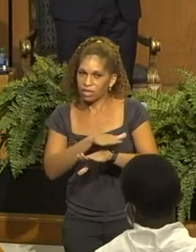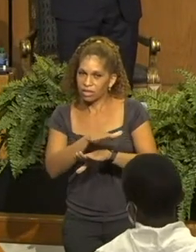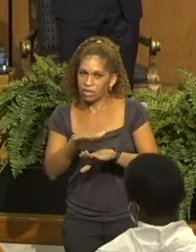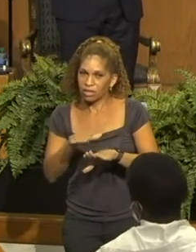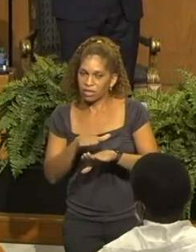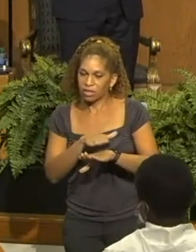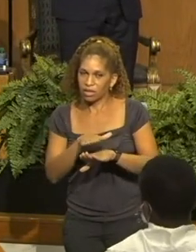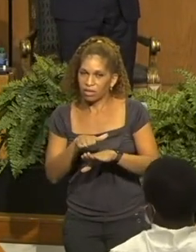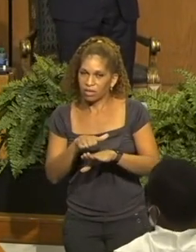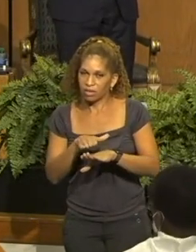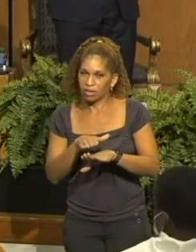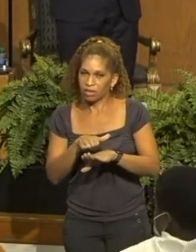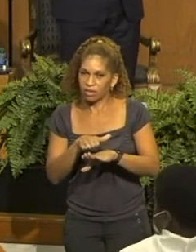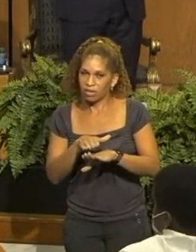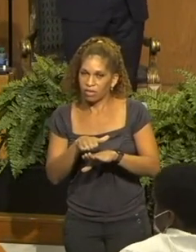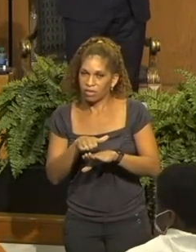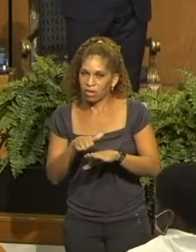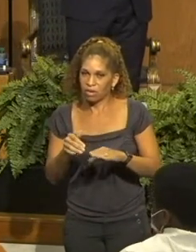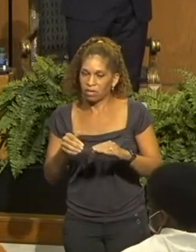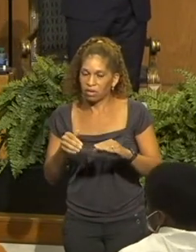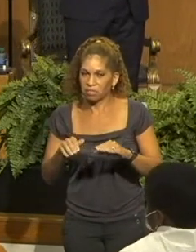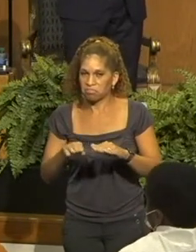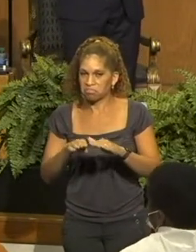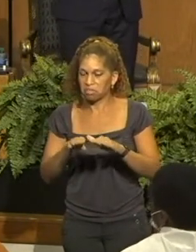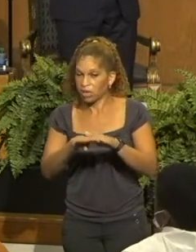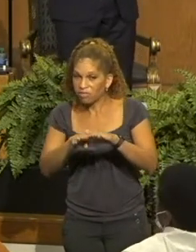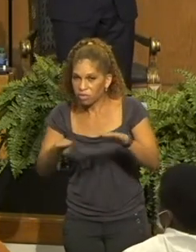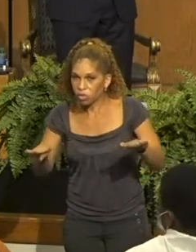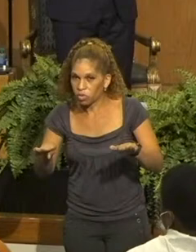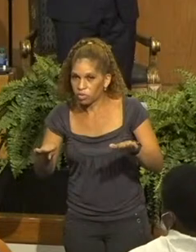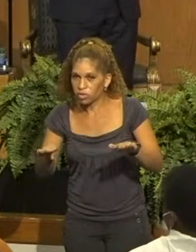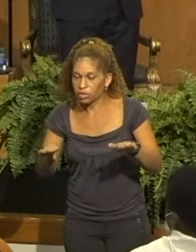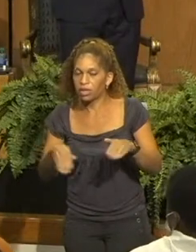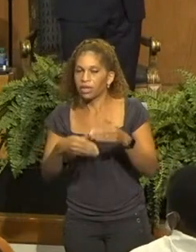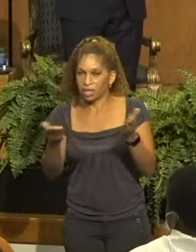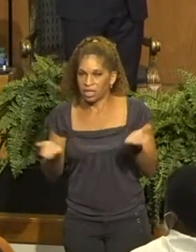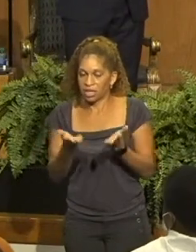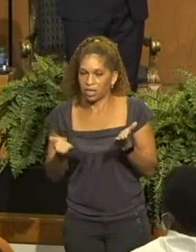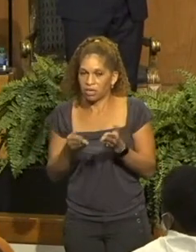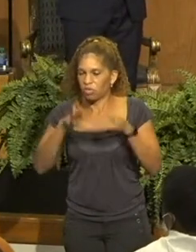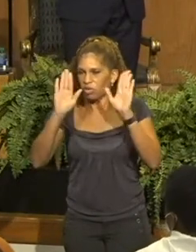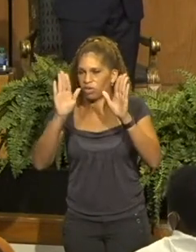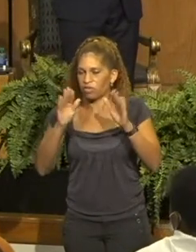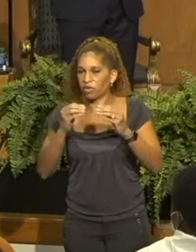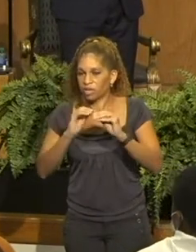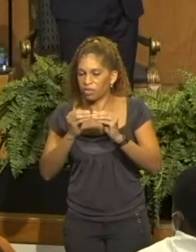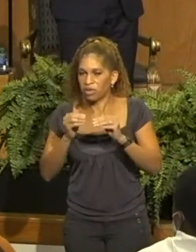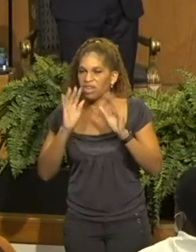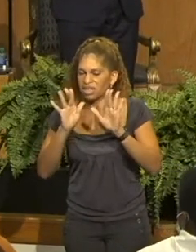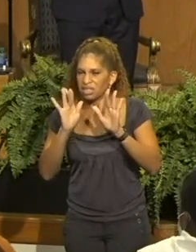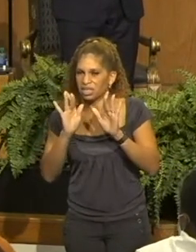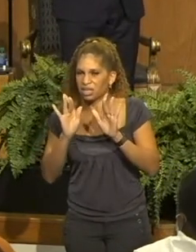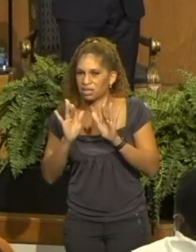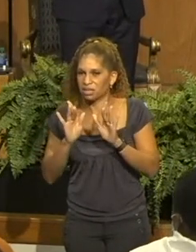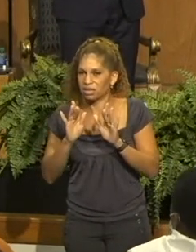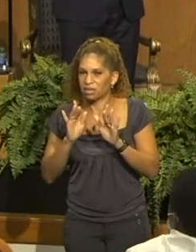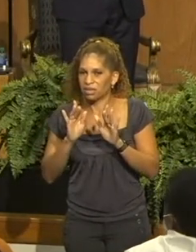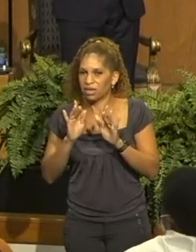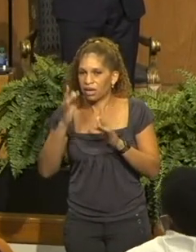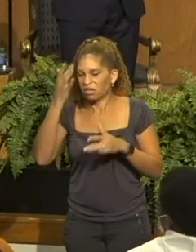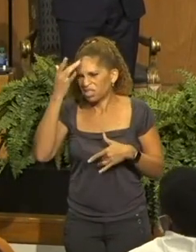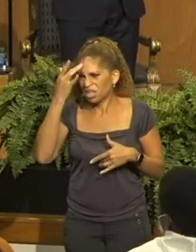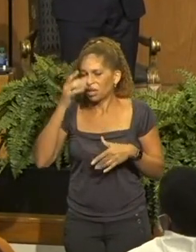colonnades, porches. Here, a great number of sick people, disabled